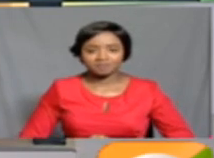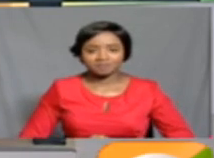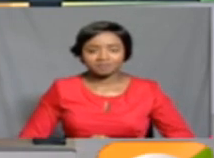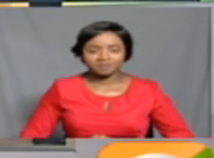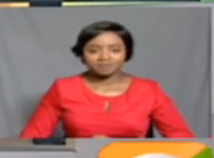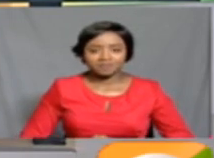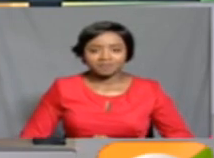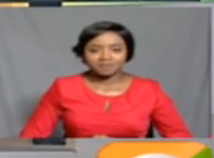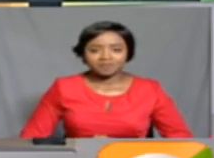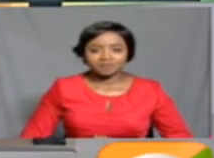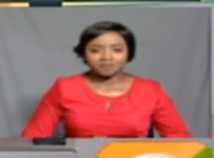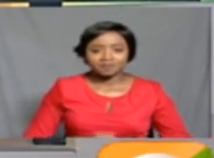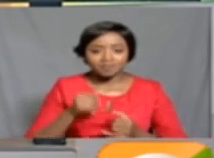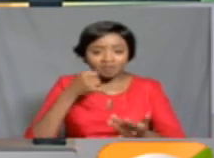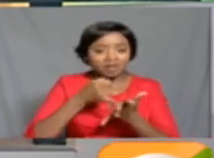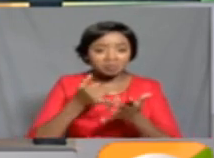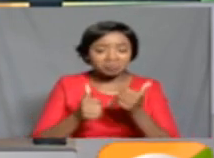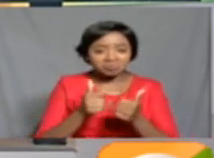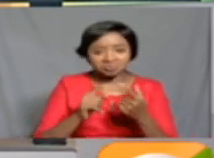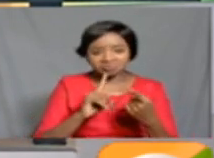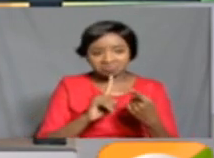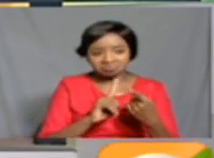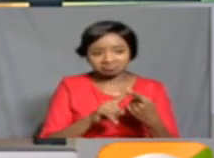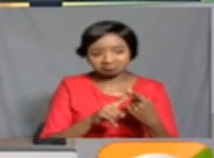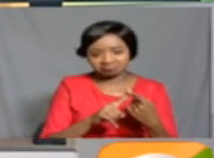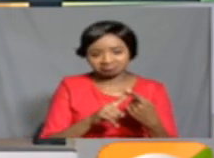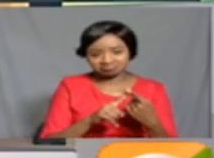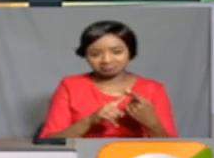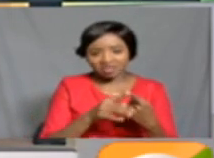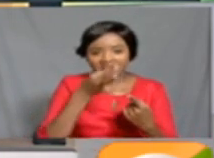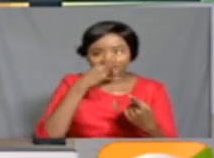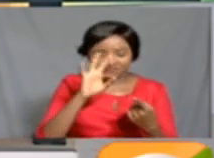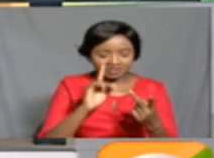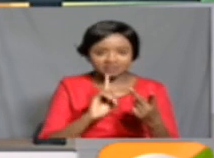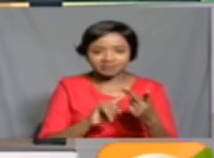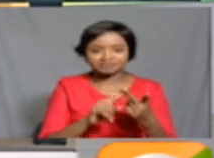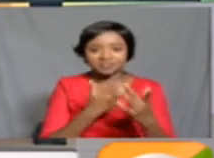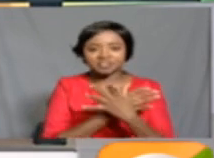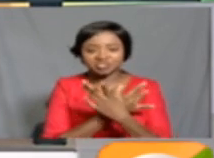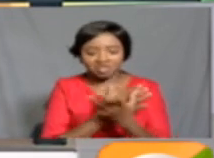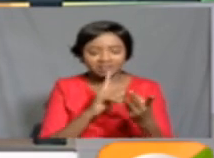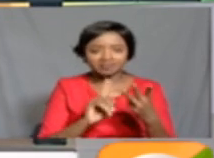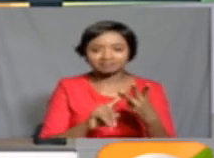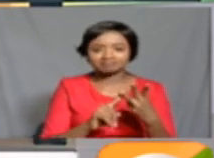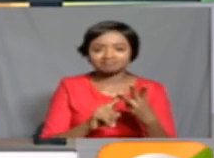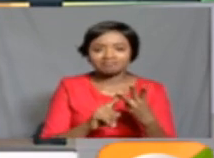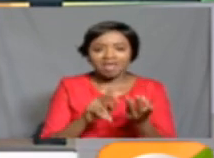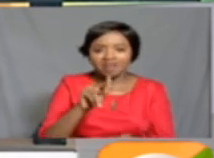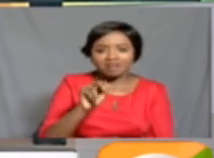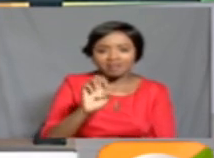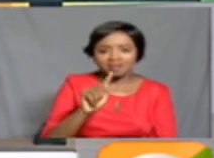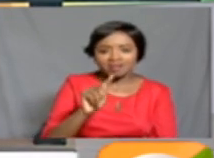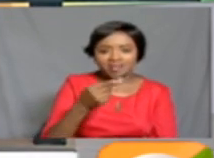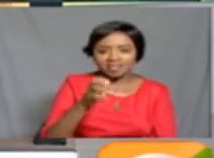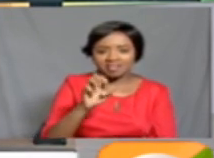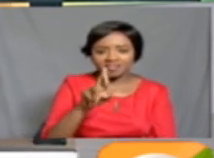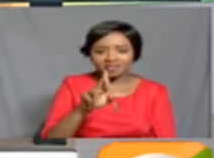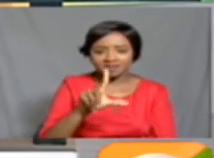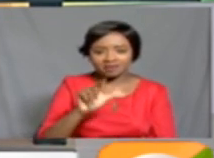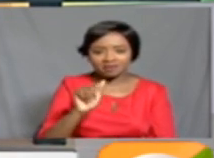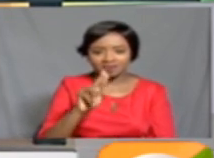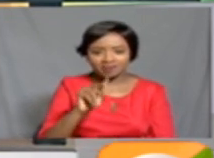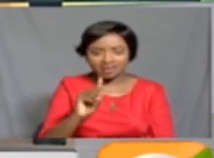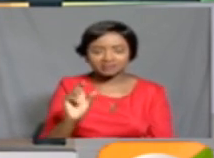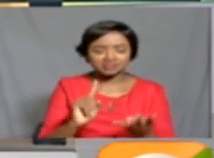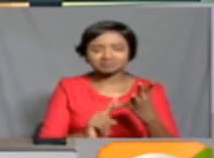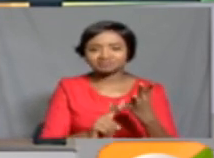those countries include France, Germany, the Netherlands, and the UK as well. And in the Middle